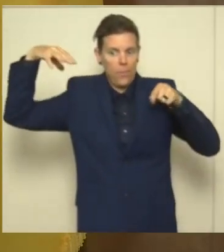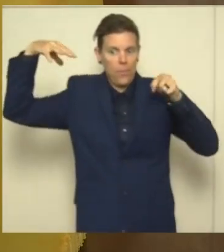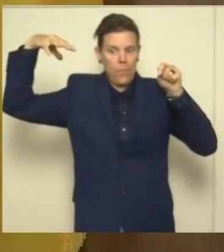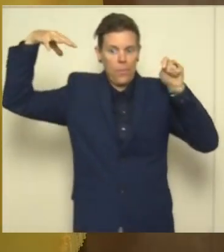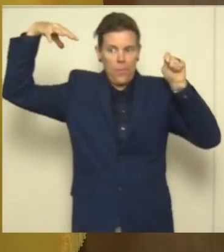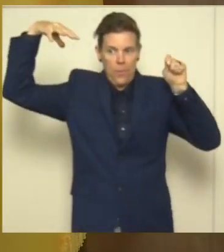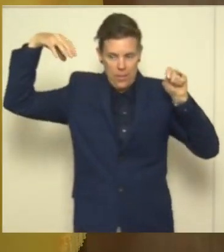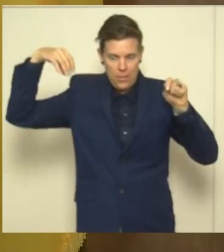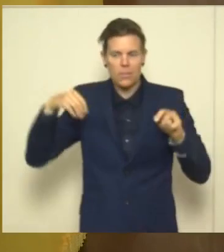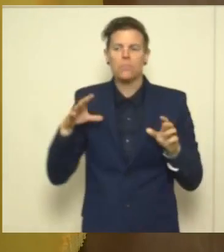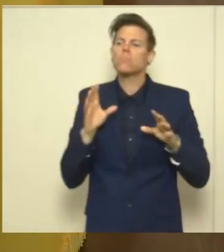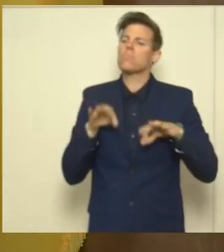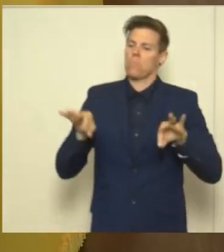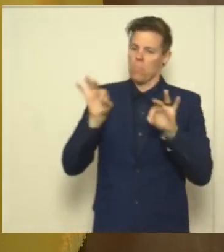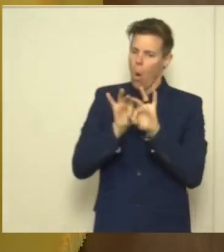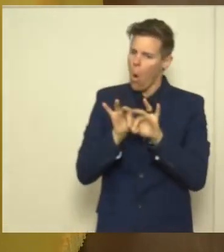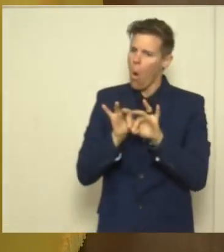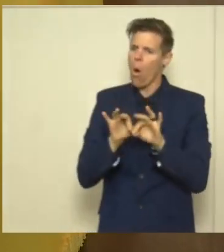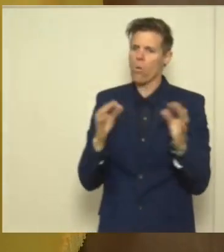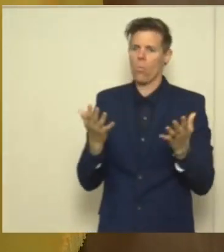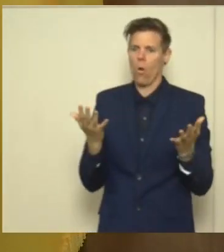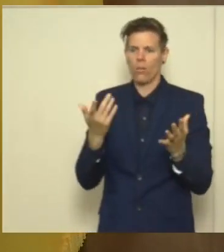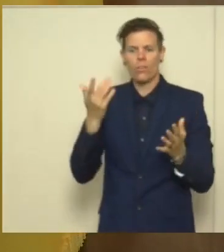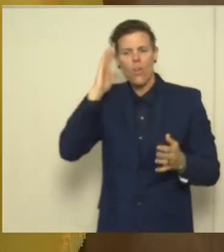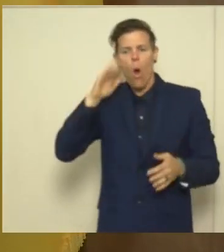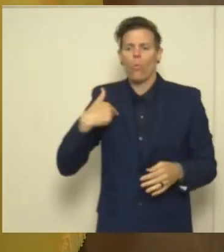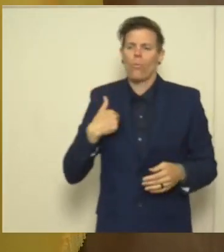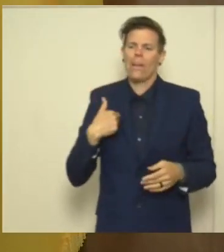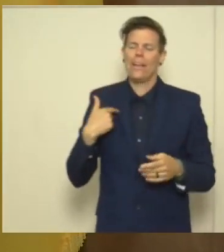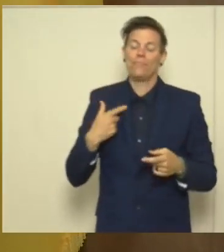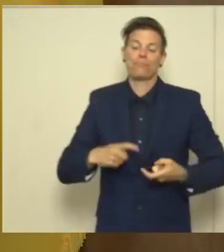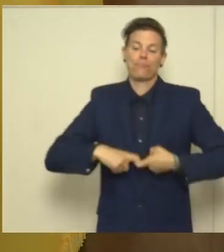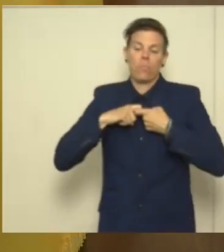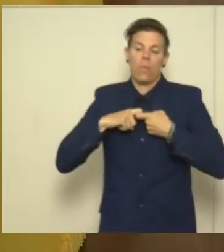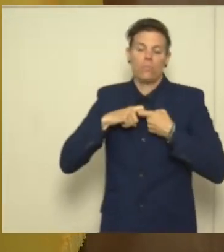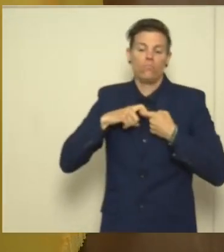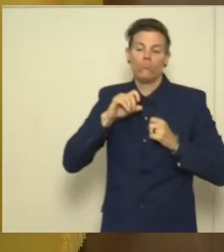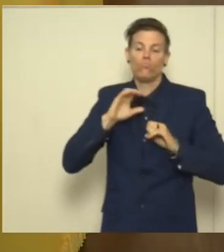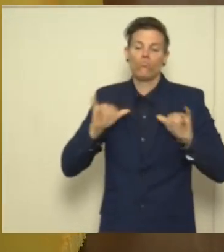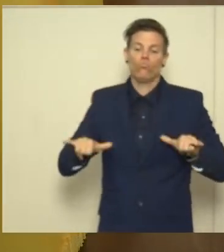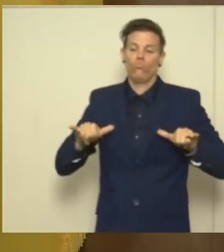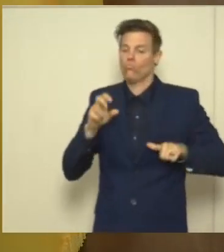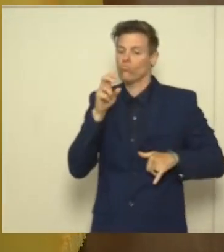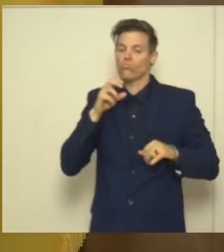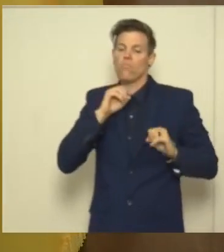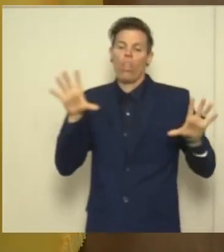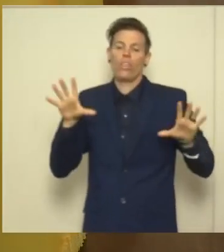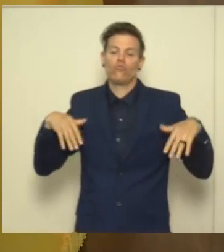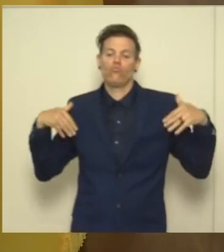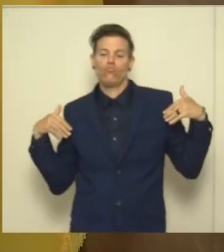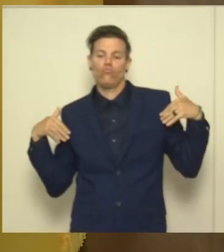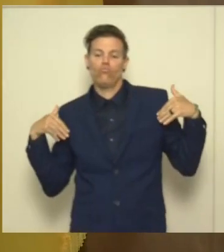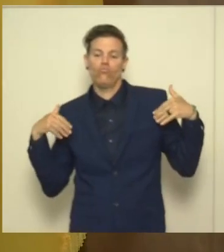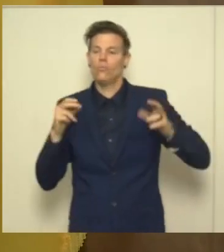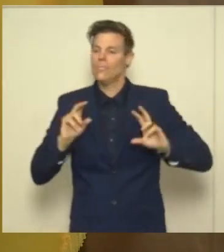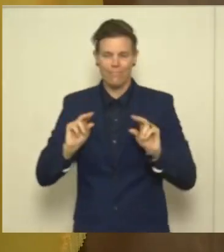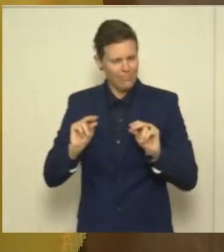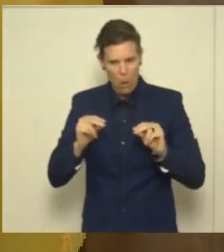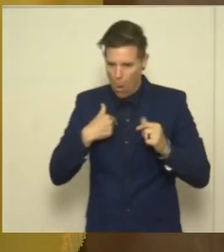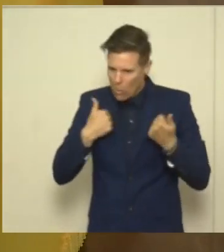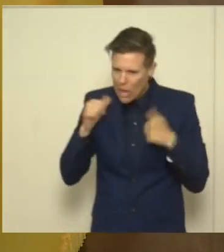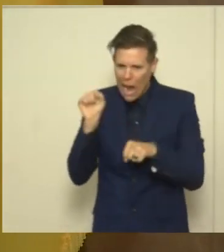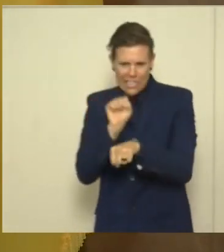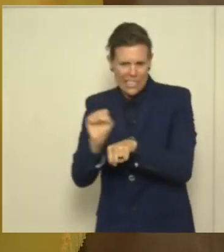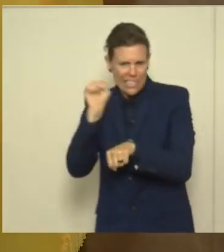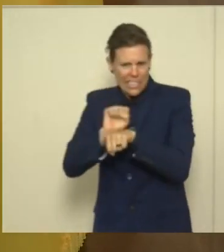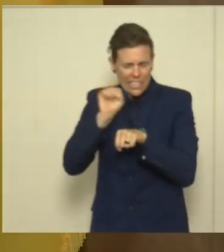stalling. That's the whole phasing in and really looking at the data. So the easy answer is yes, we look at all of it, and we